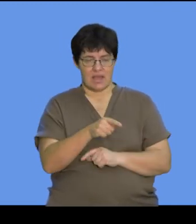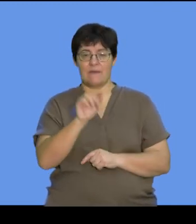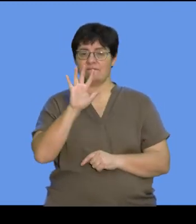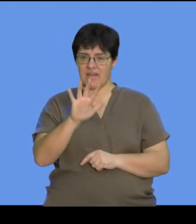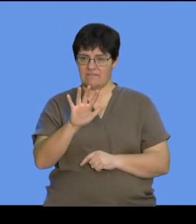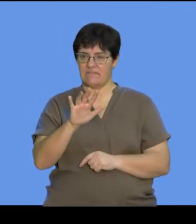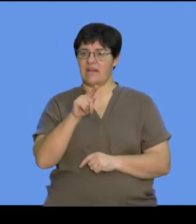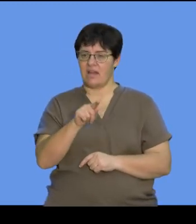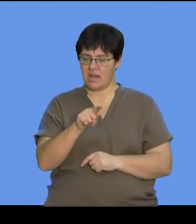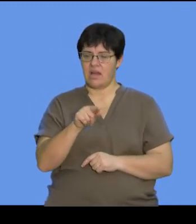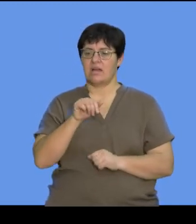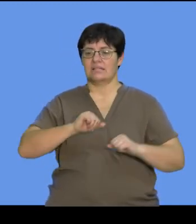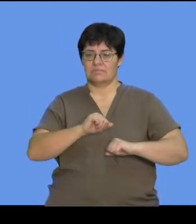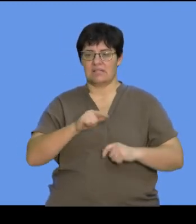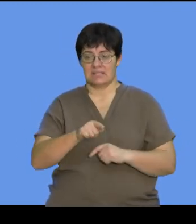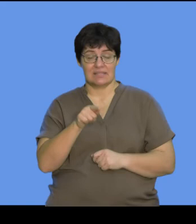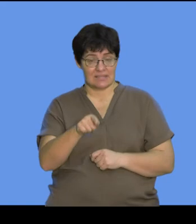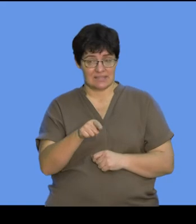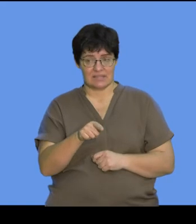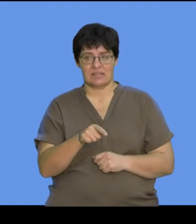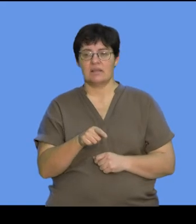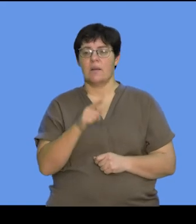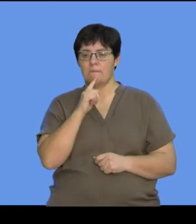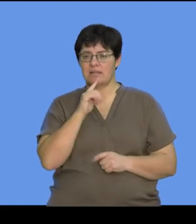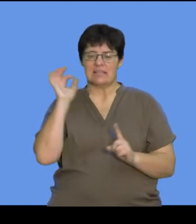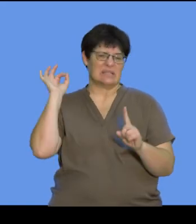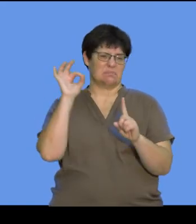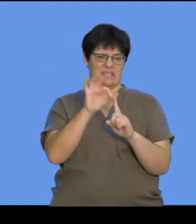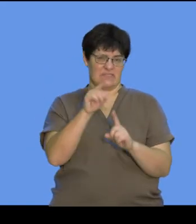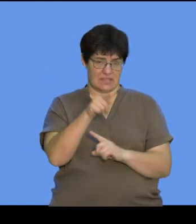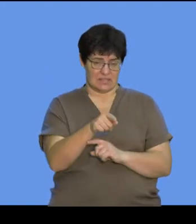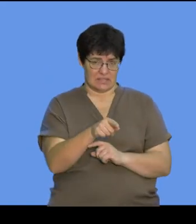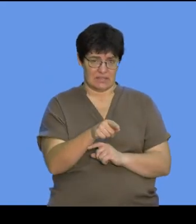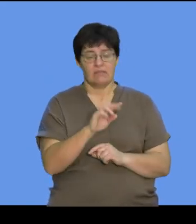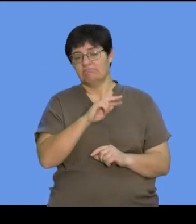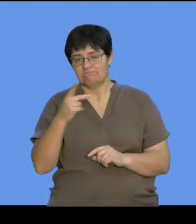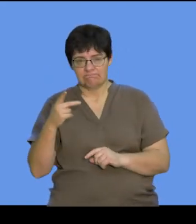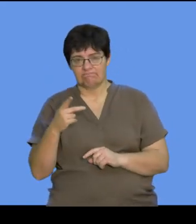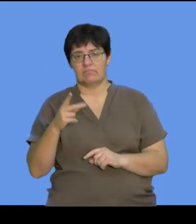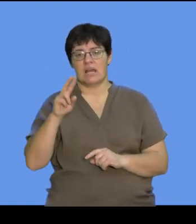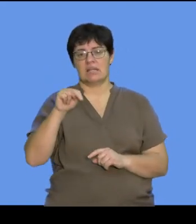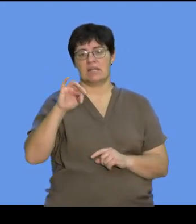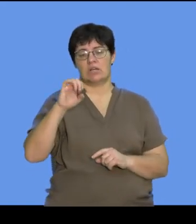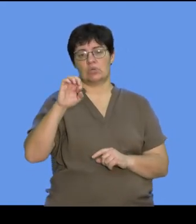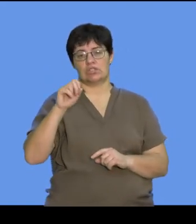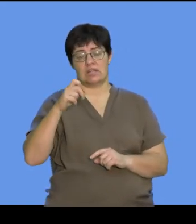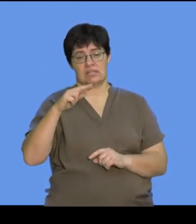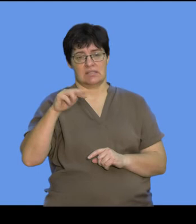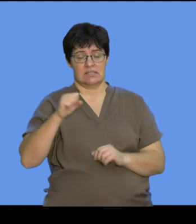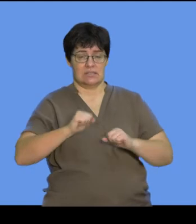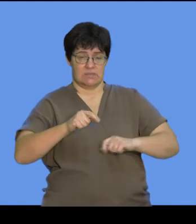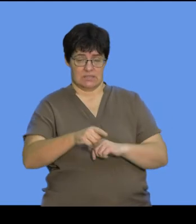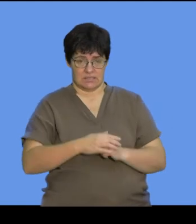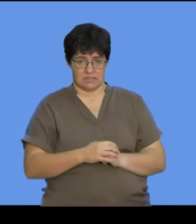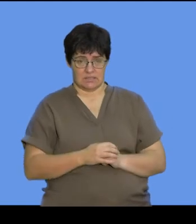Yes, number 5 is a nitrogenous base, but I think the question wants us to be very specific about the type of nitrogenous base, and